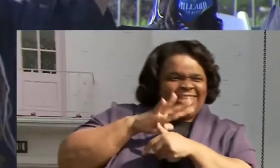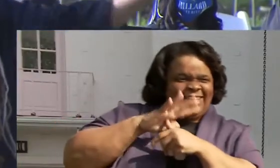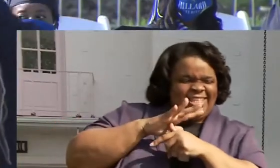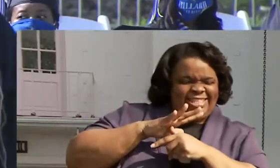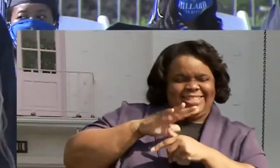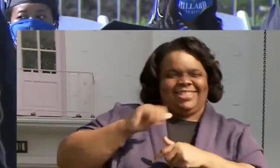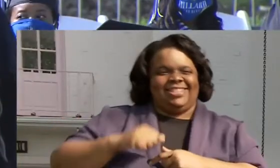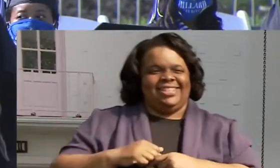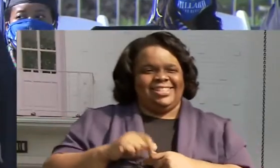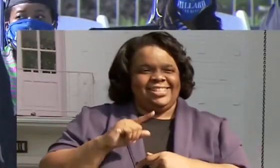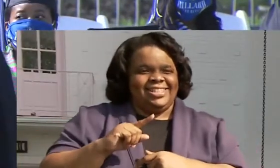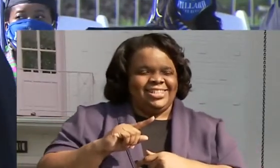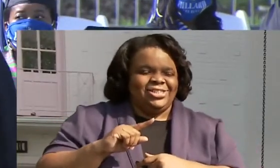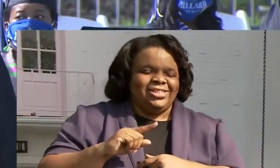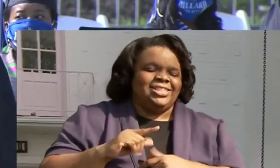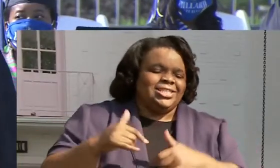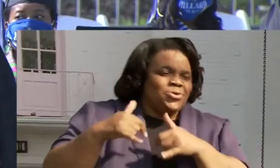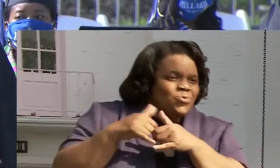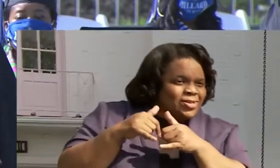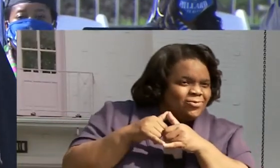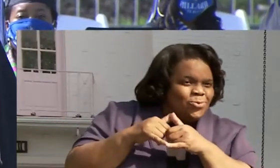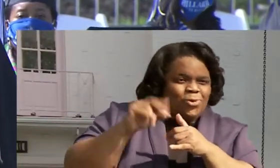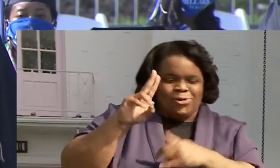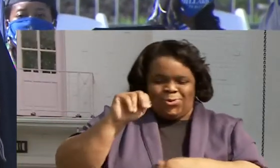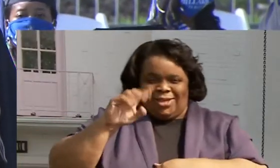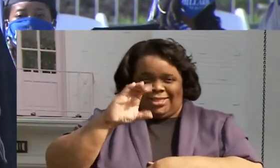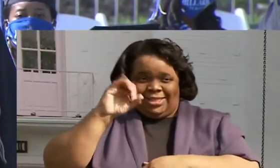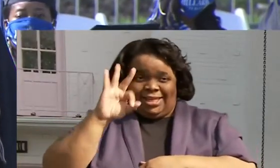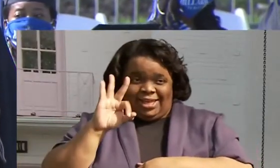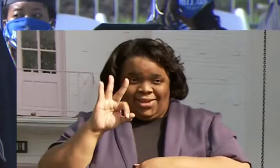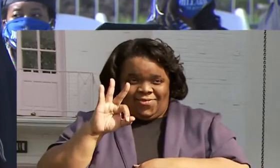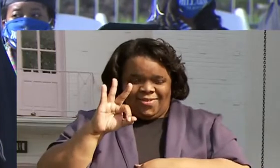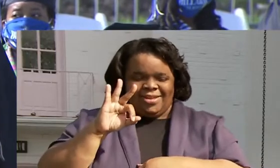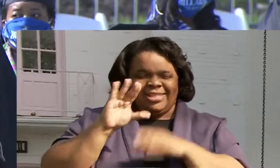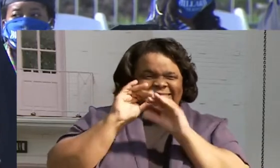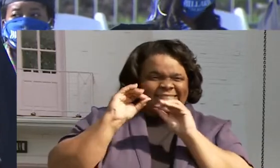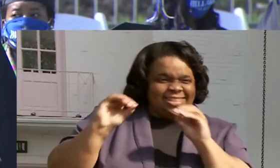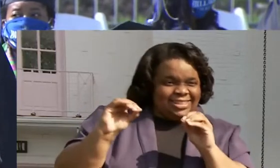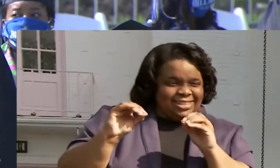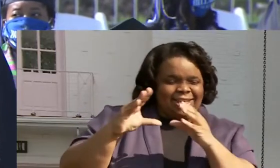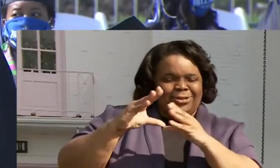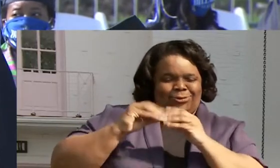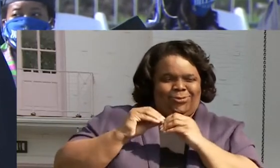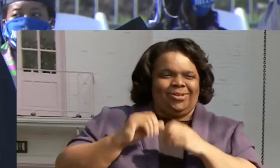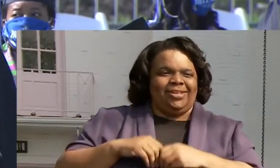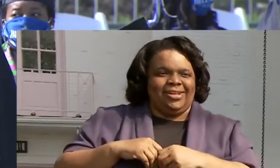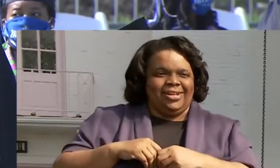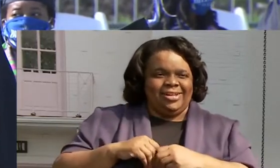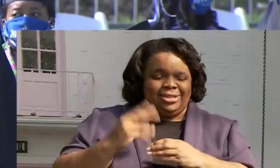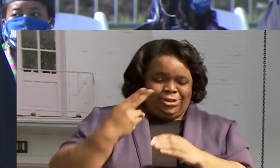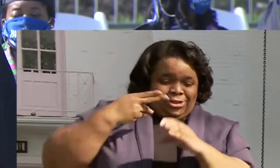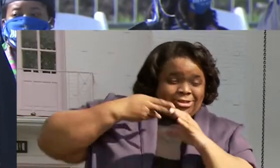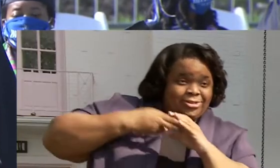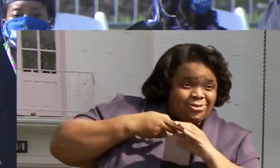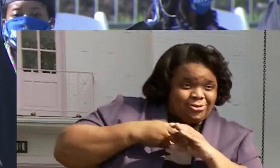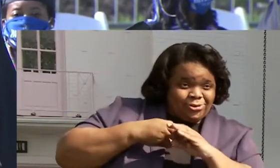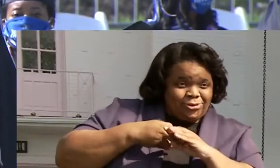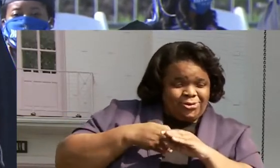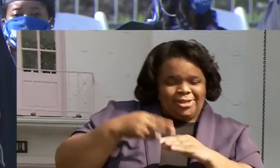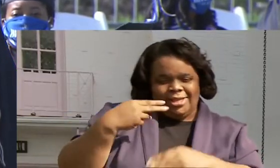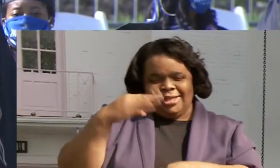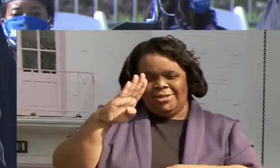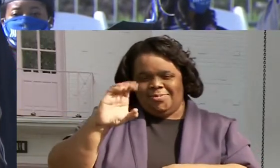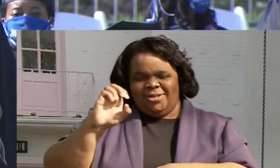Reproductive Justice Rights Fellow, UNCF Koch Scholar, recently selected to participate in the inaugural GNO Inc. HBCU